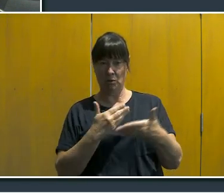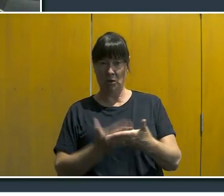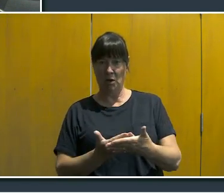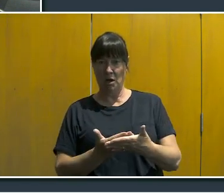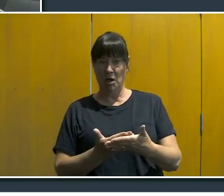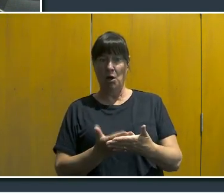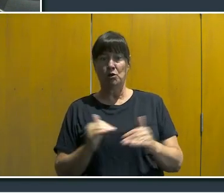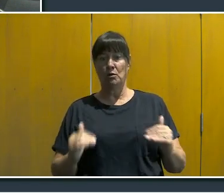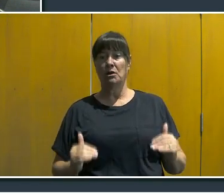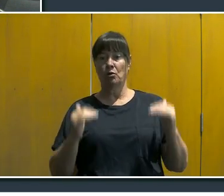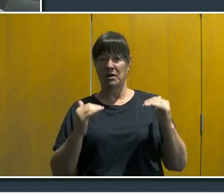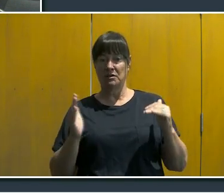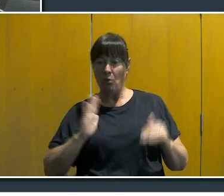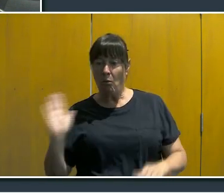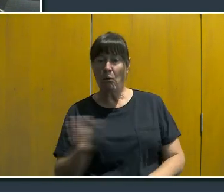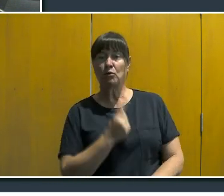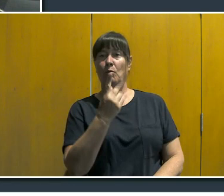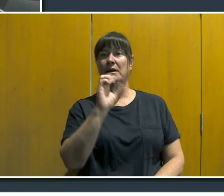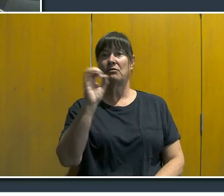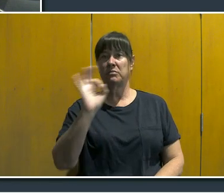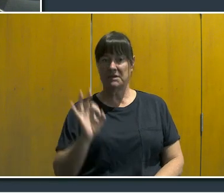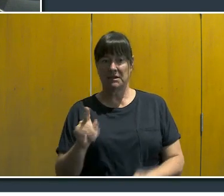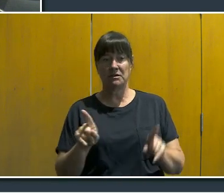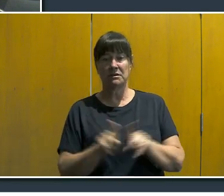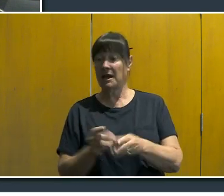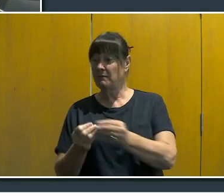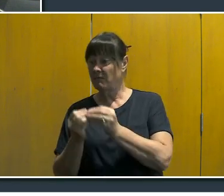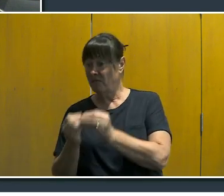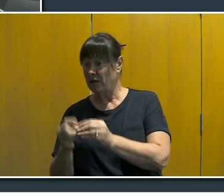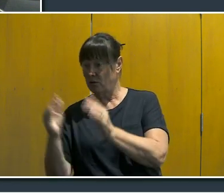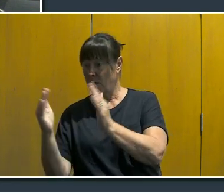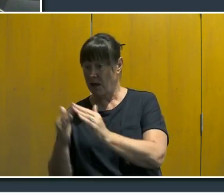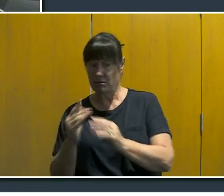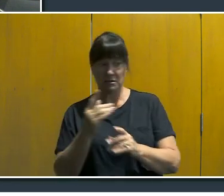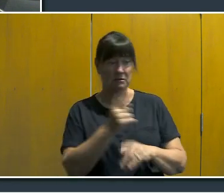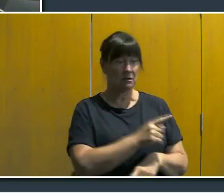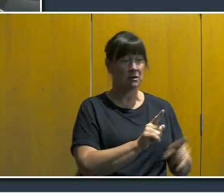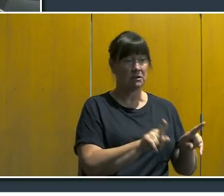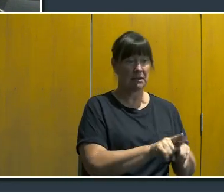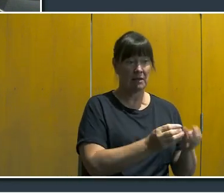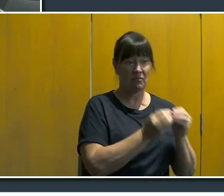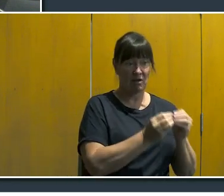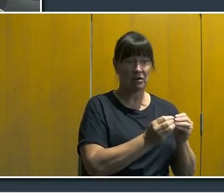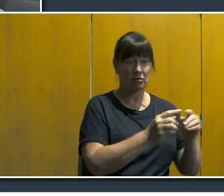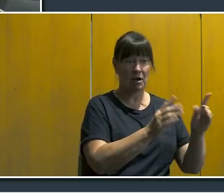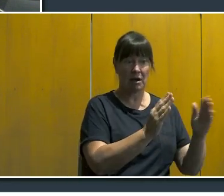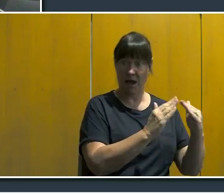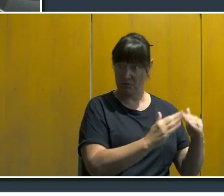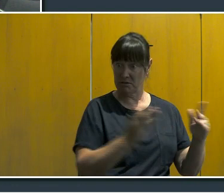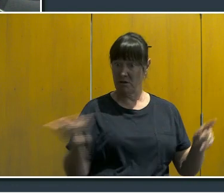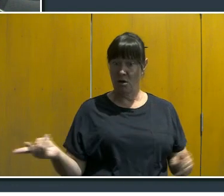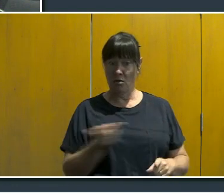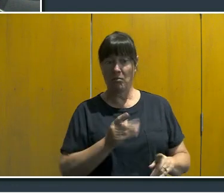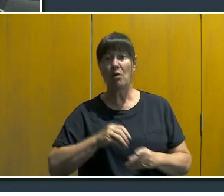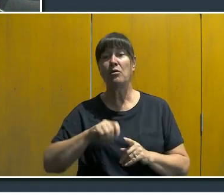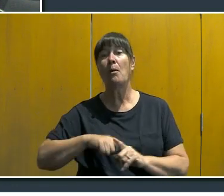to 100%, so the same value property in town versus rurally would pay the same for all